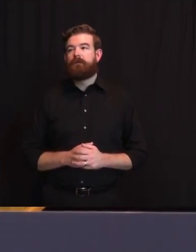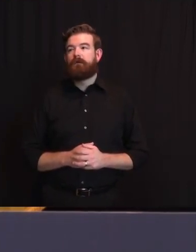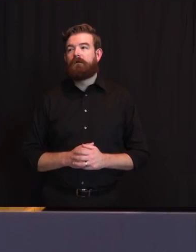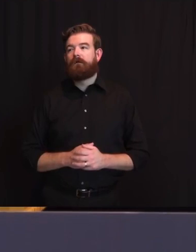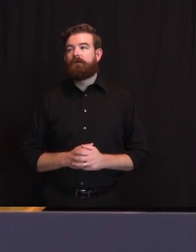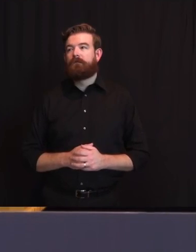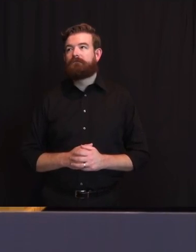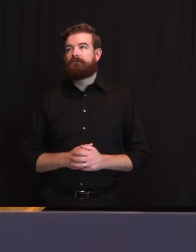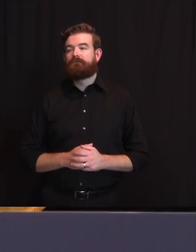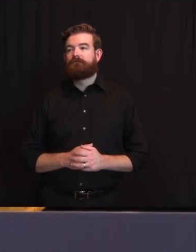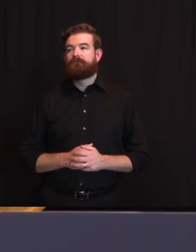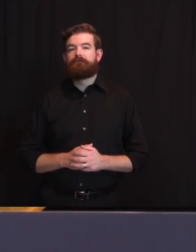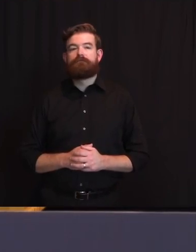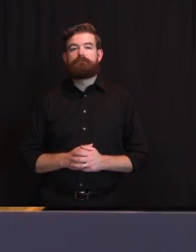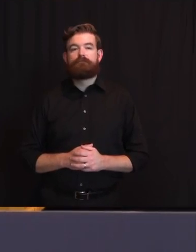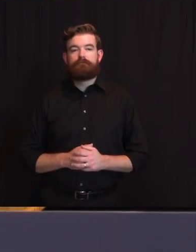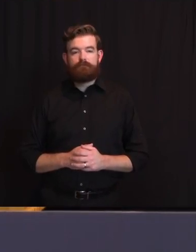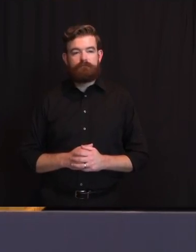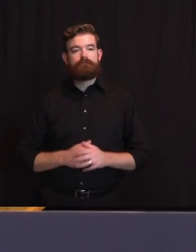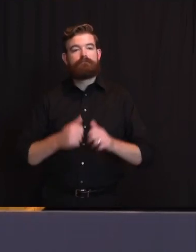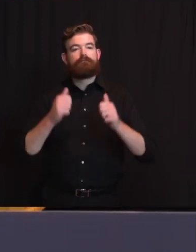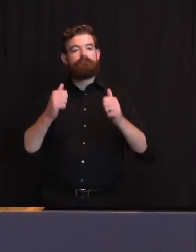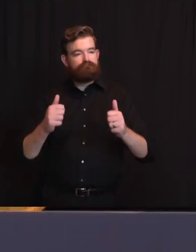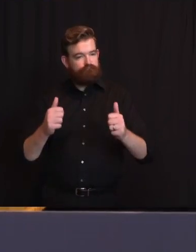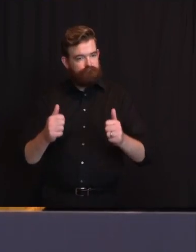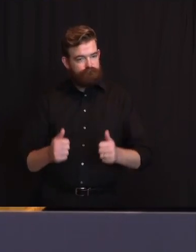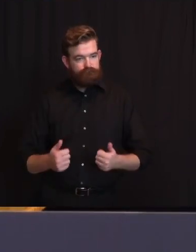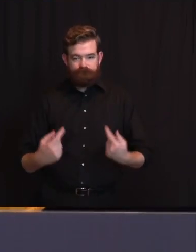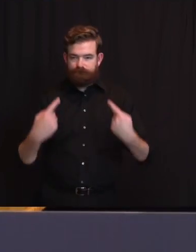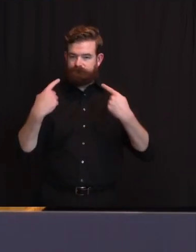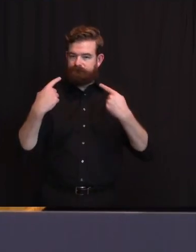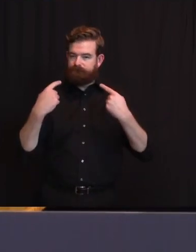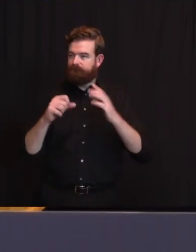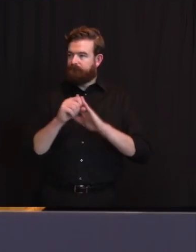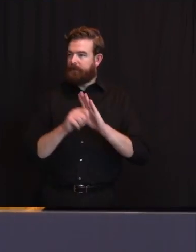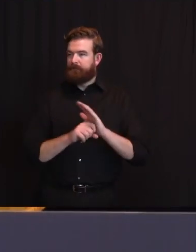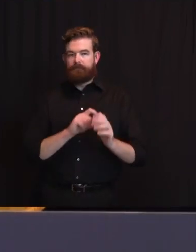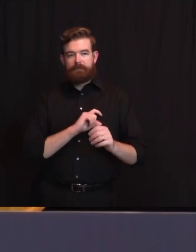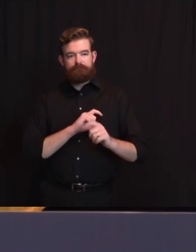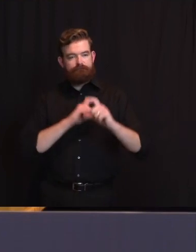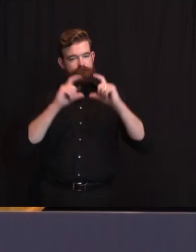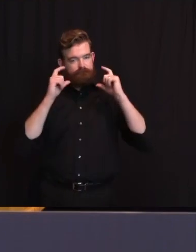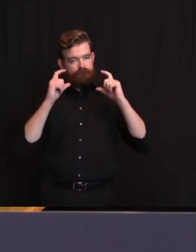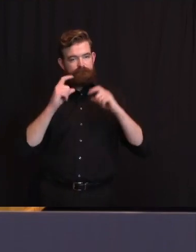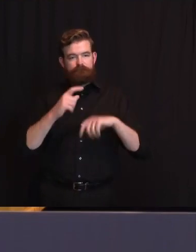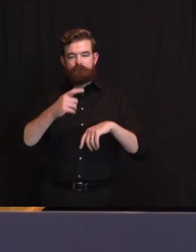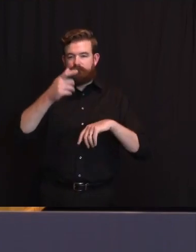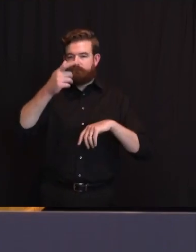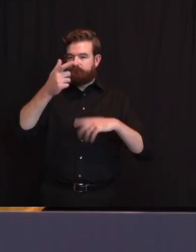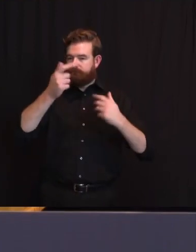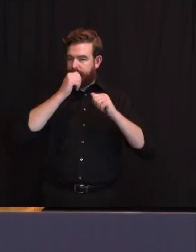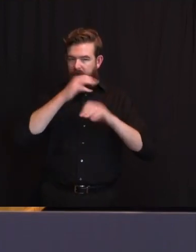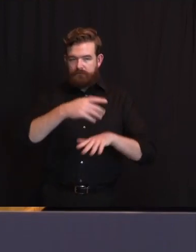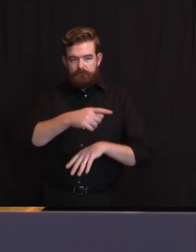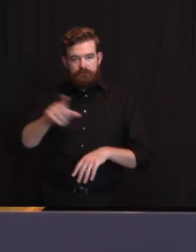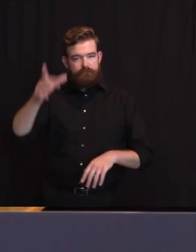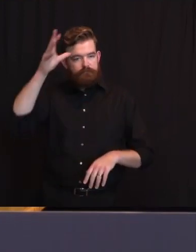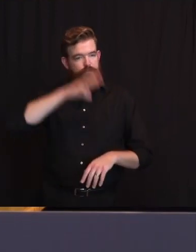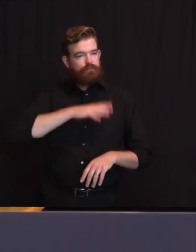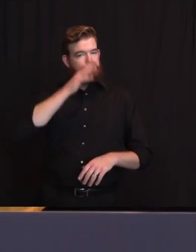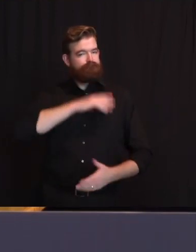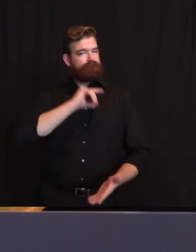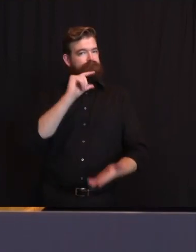So again, happily wearing this mask, and again, God bless the women and men of the 160th class of state